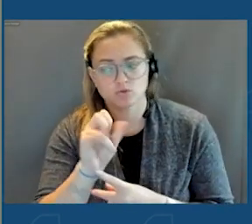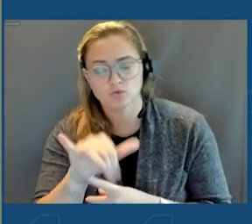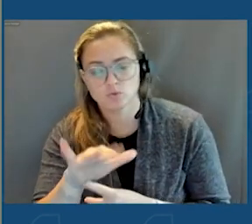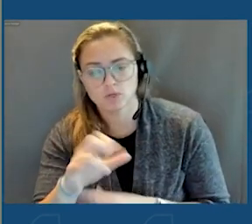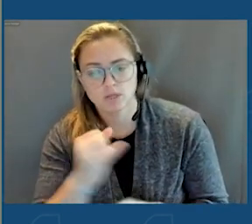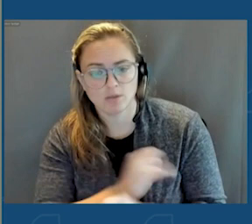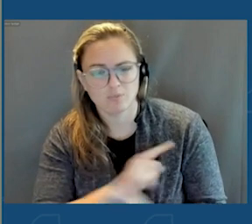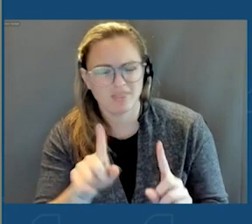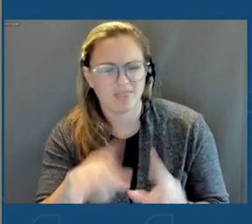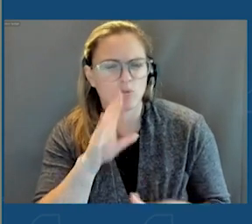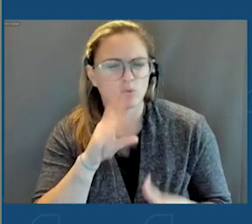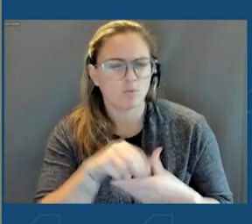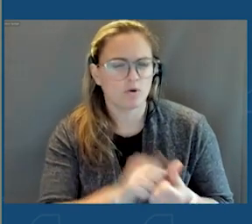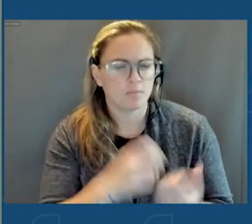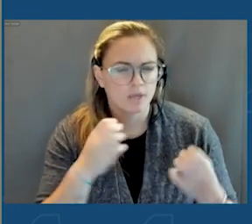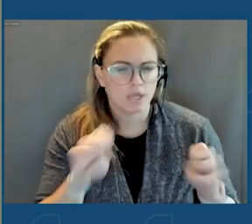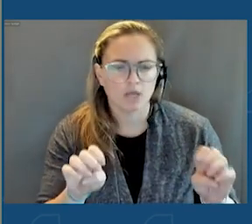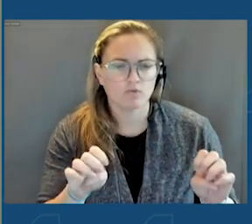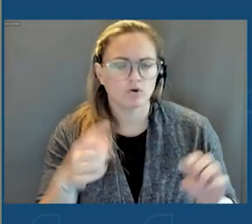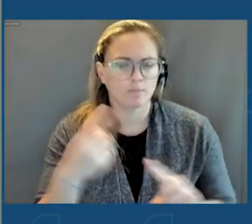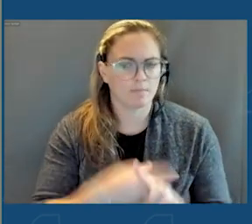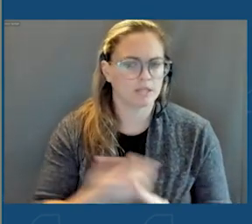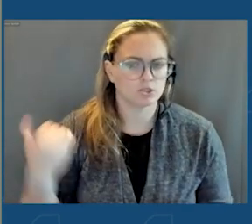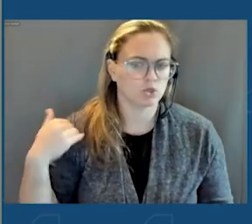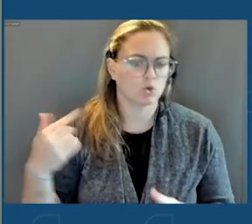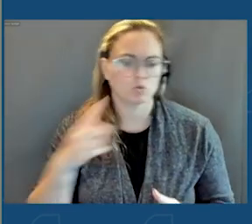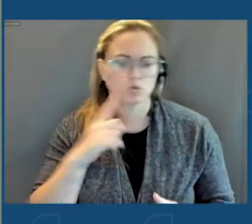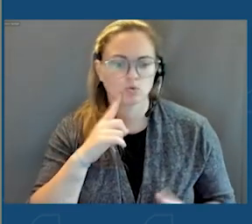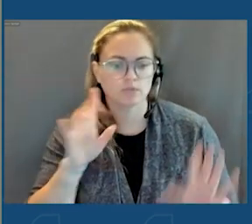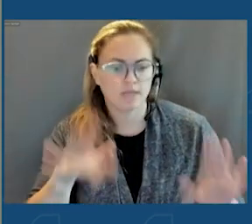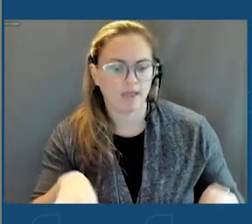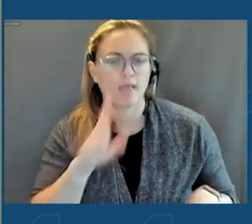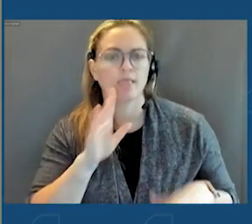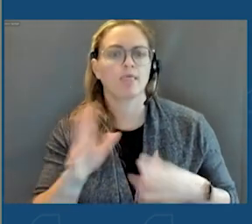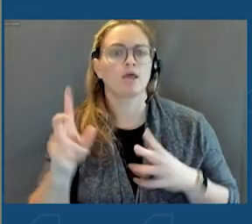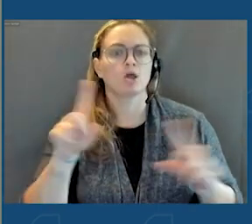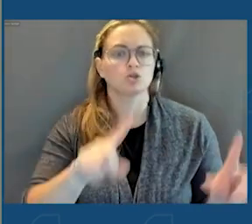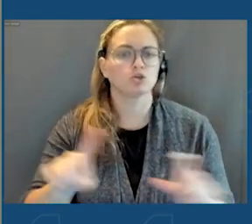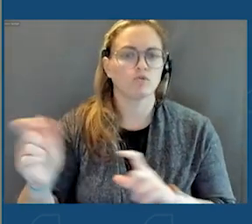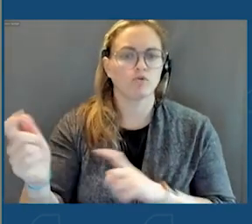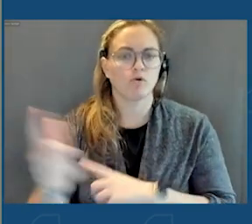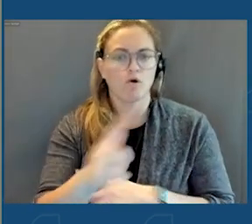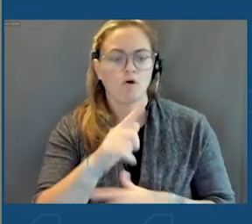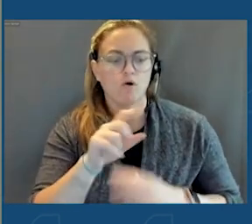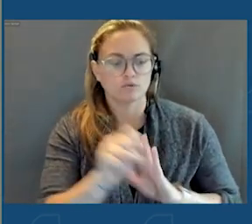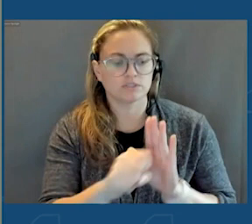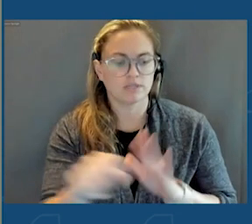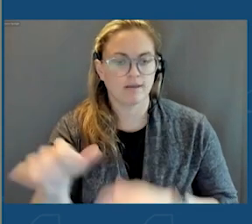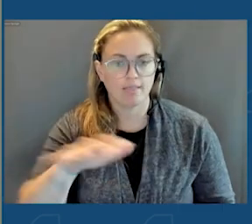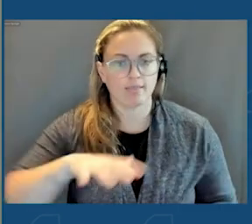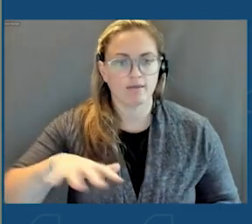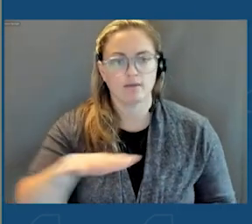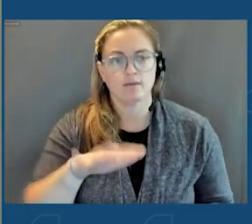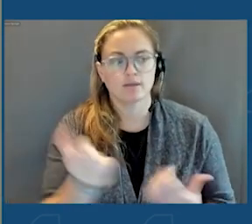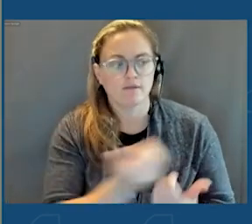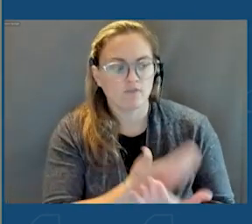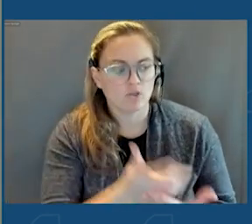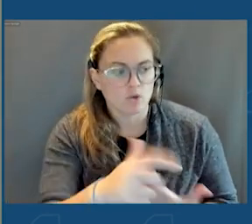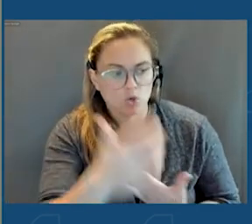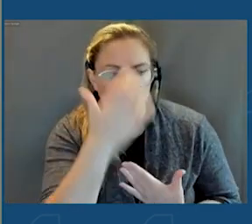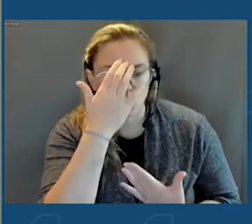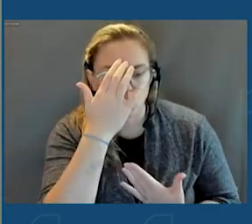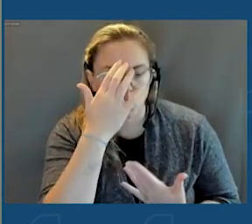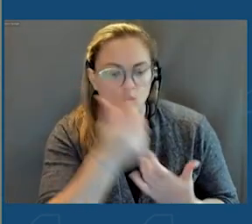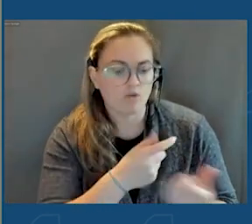that was part of my effort months ago to just say, let's get a survey of all state lands, everything that we have